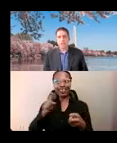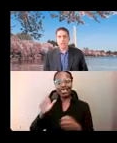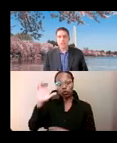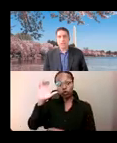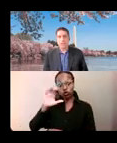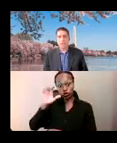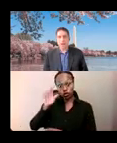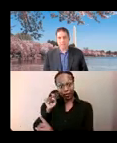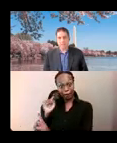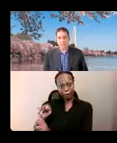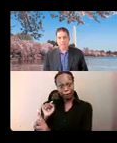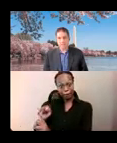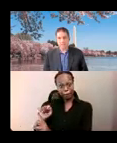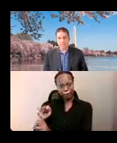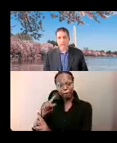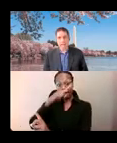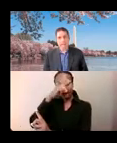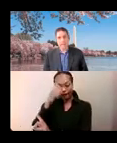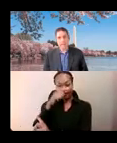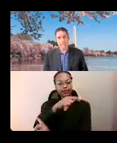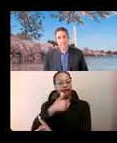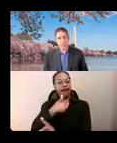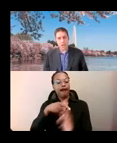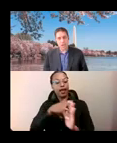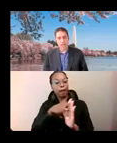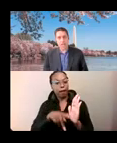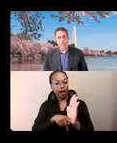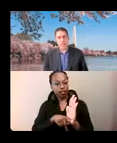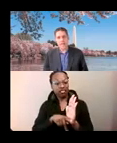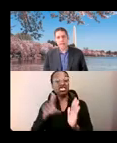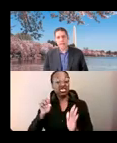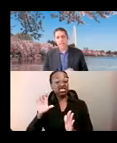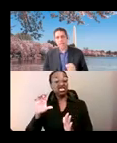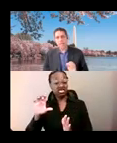pursuant to a policy and a DC law